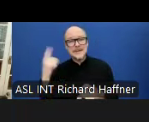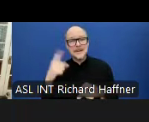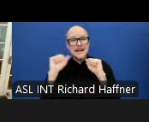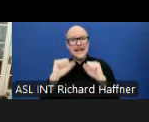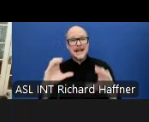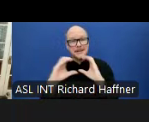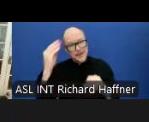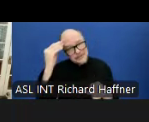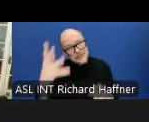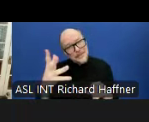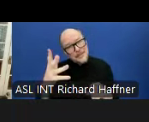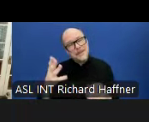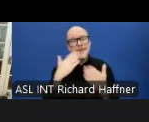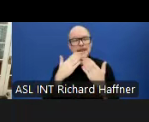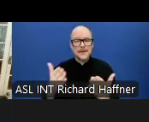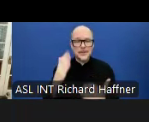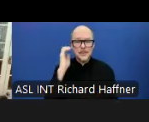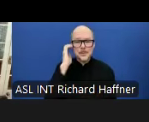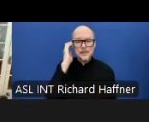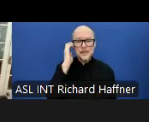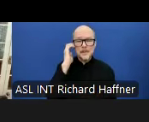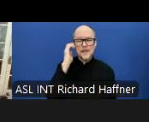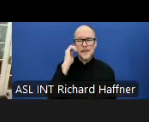you. Thank you.